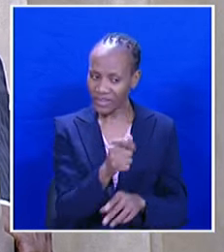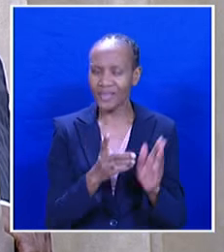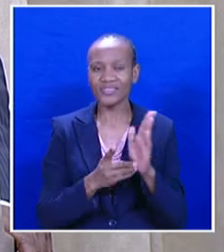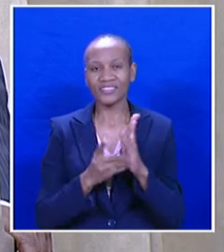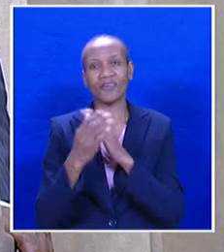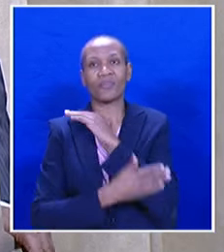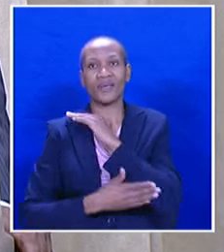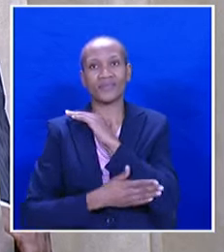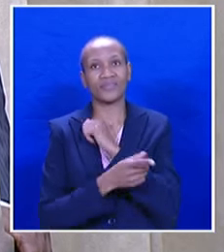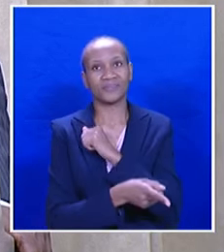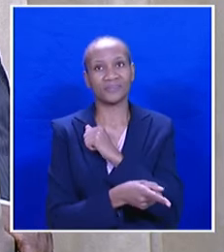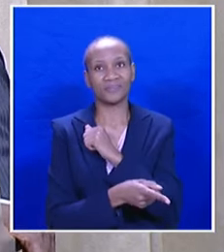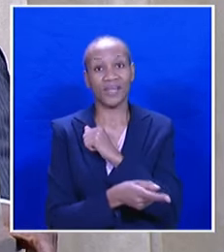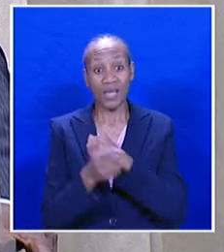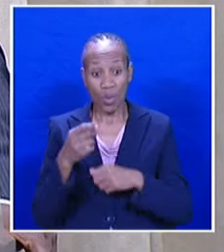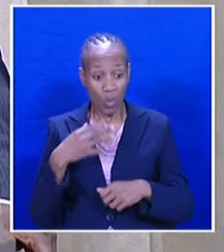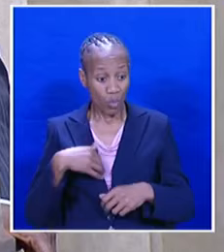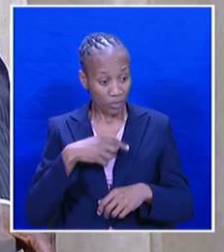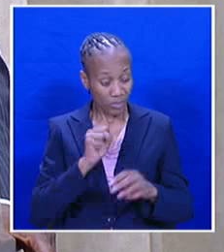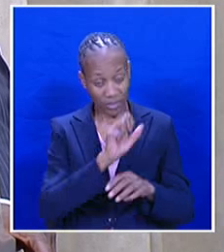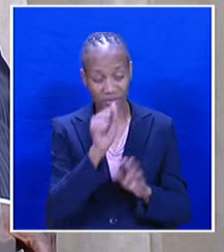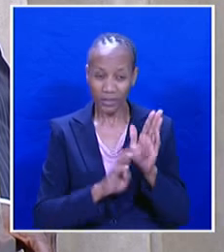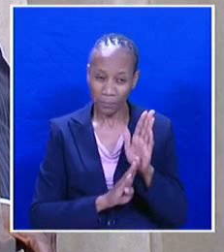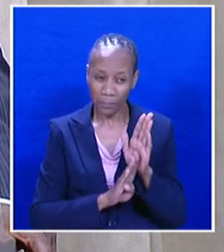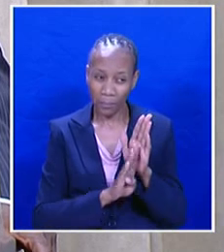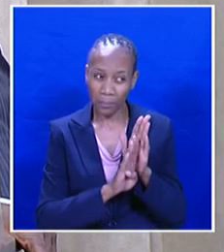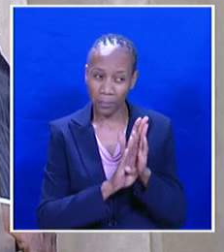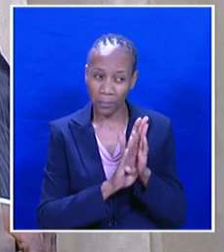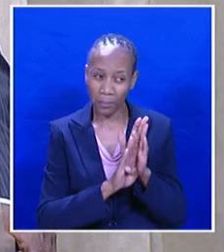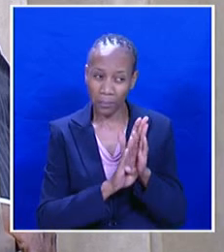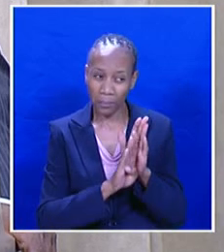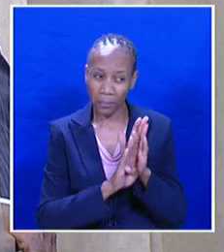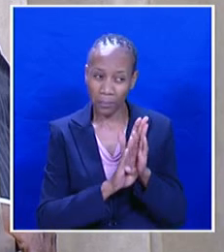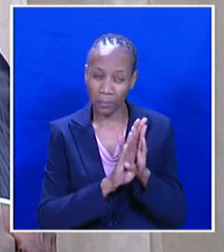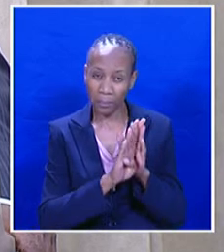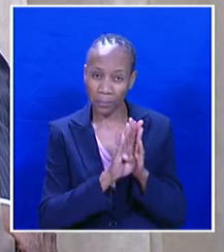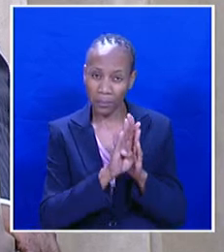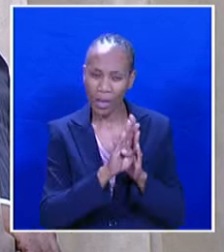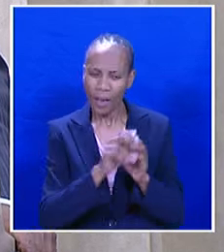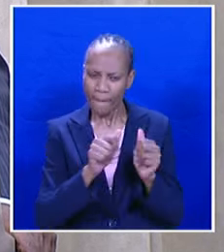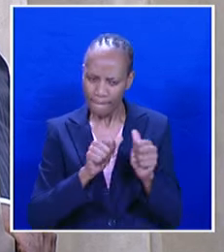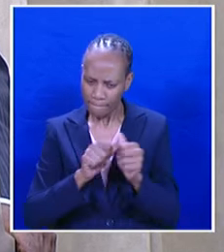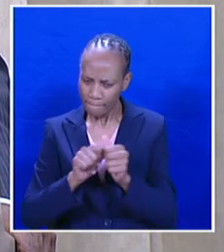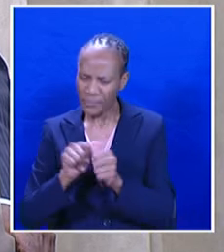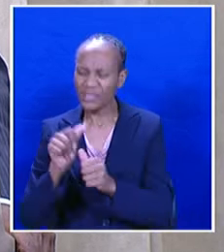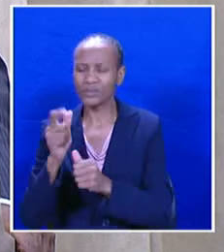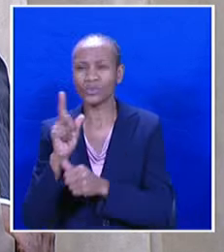is in our best interest to have international linkages. And, we have done extremely well